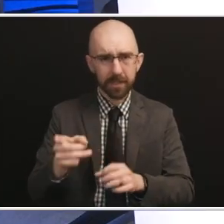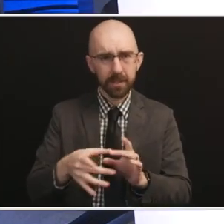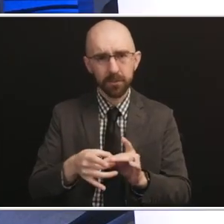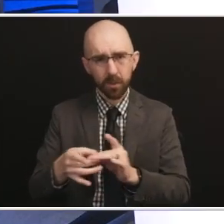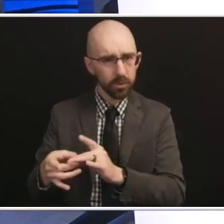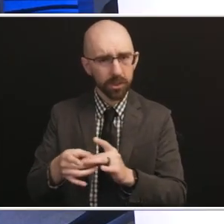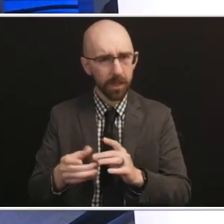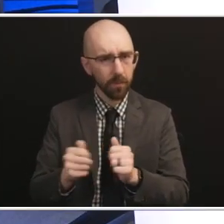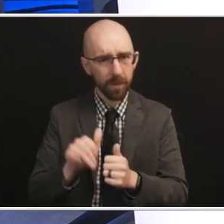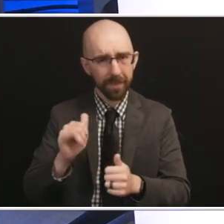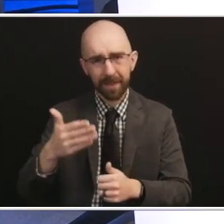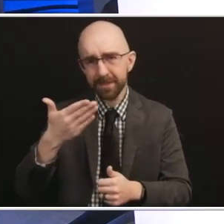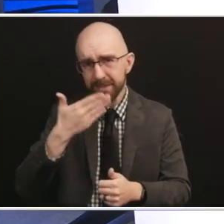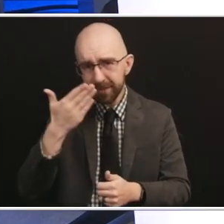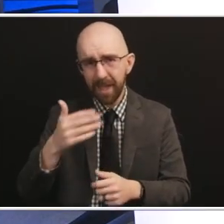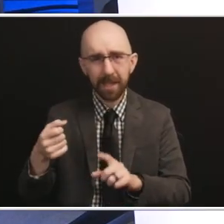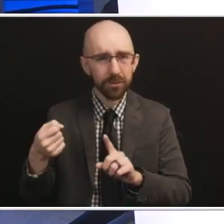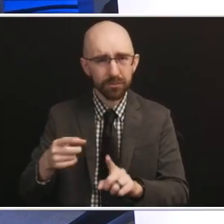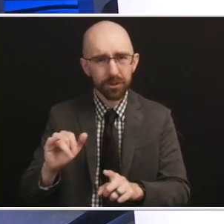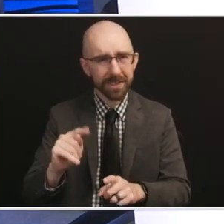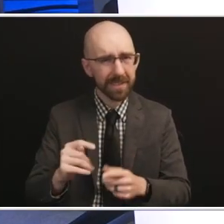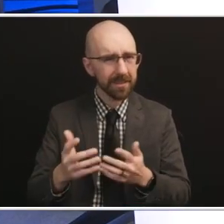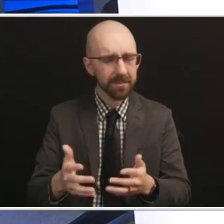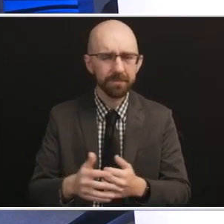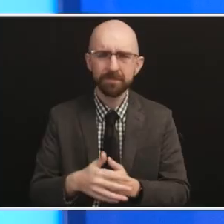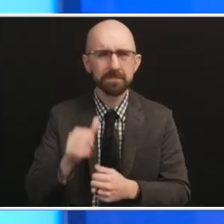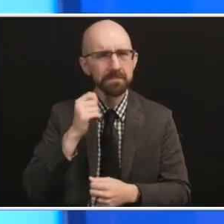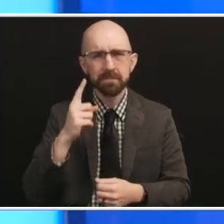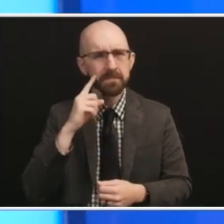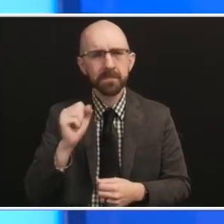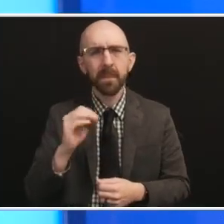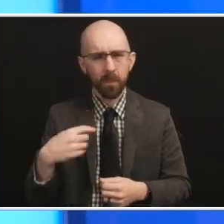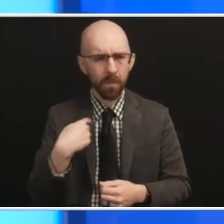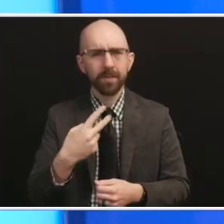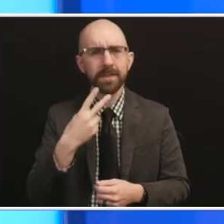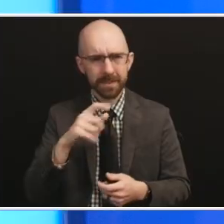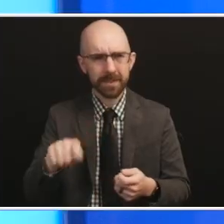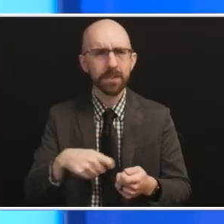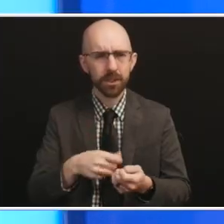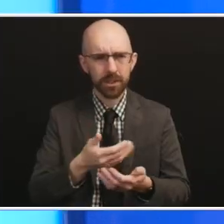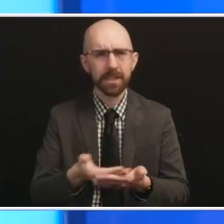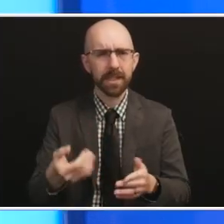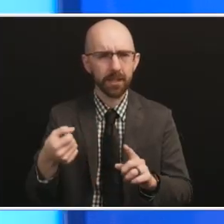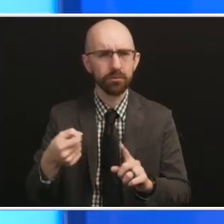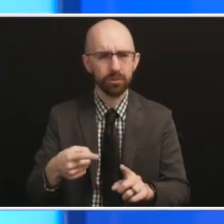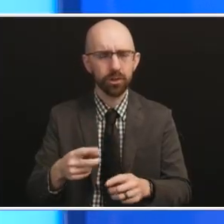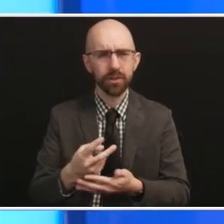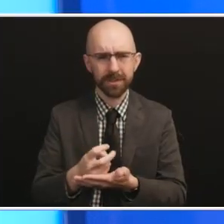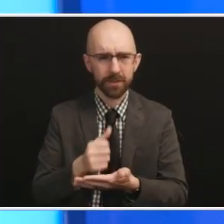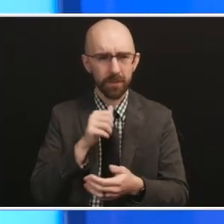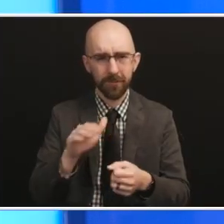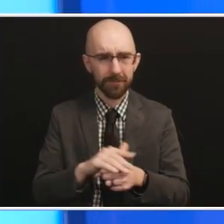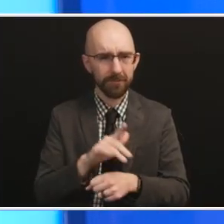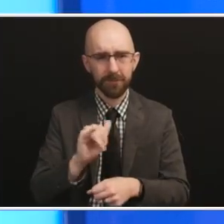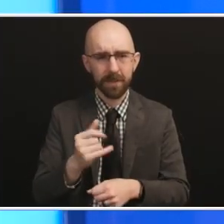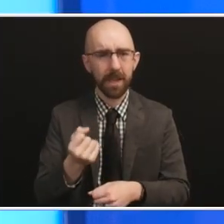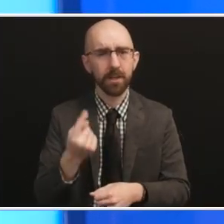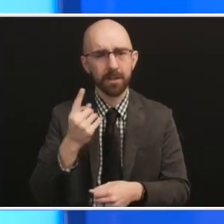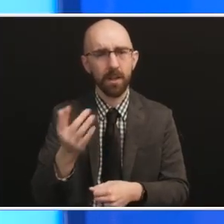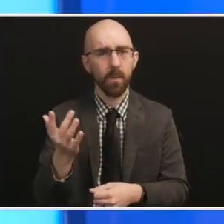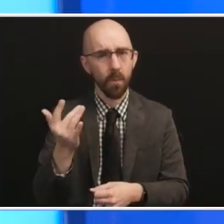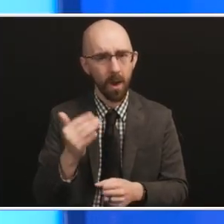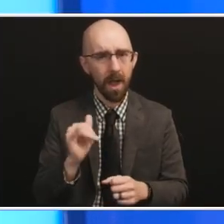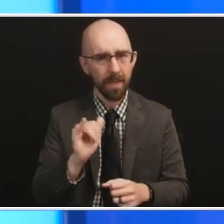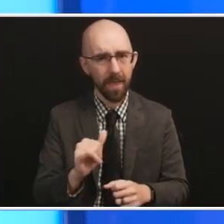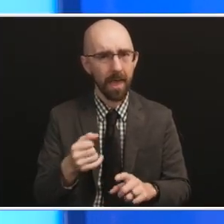scent and that's what triggers it? I don't think so. We've seen certain things trigger seizures. I don't think we fully understand exactly why those things trigger them, but